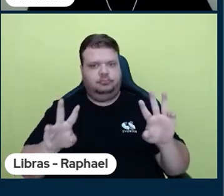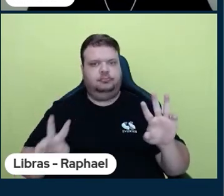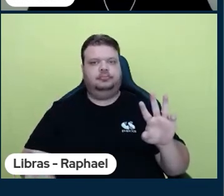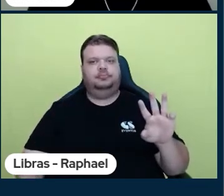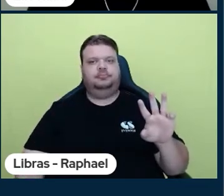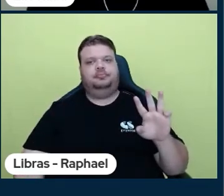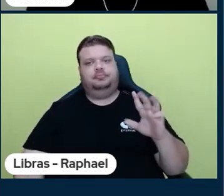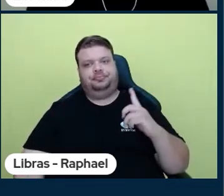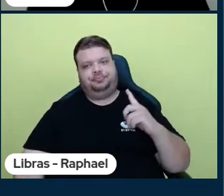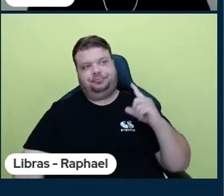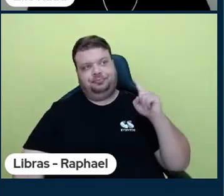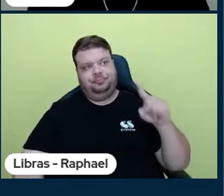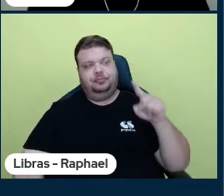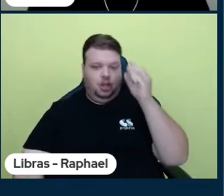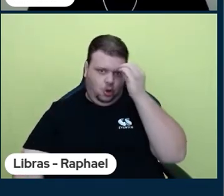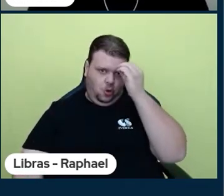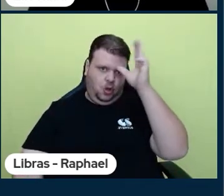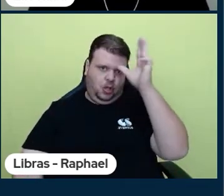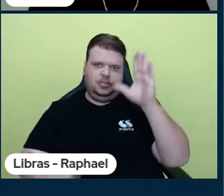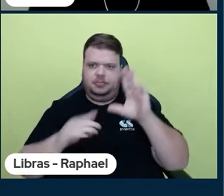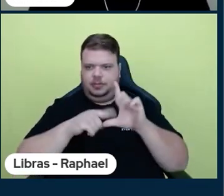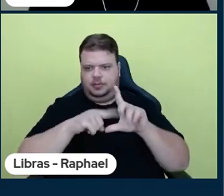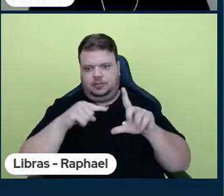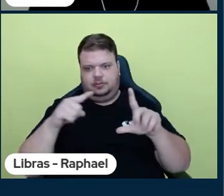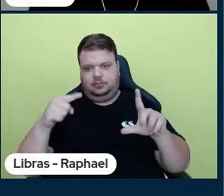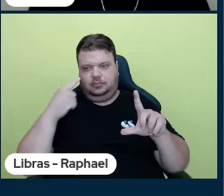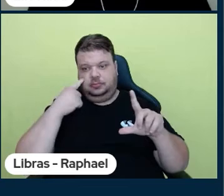Now, what we want to